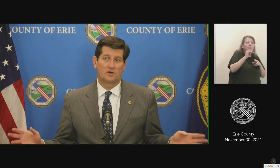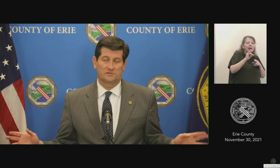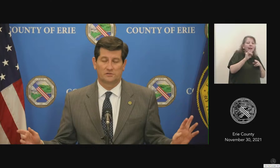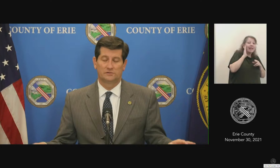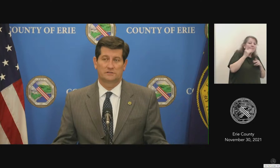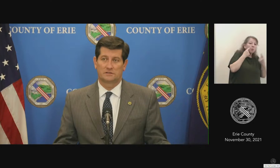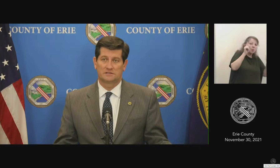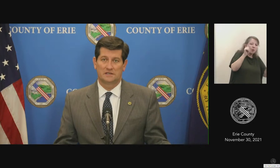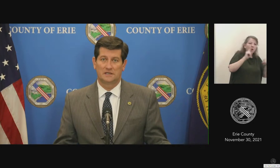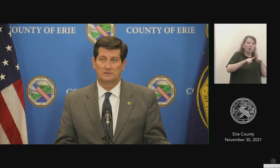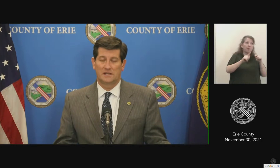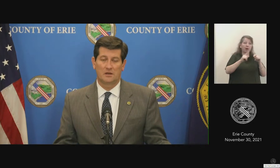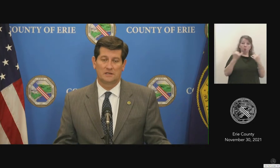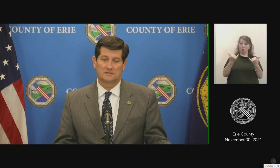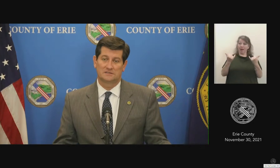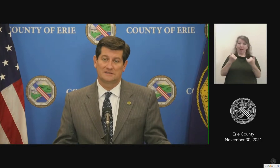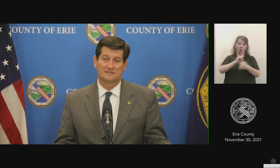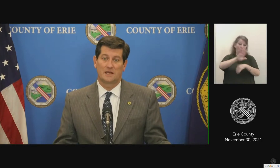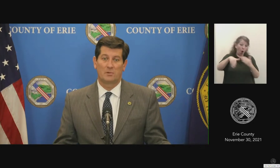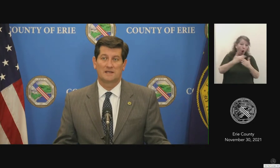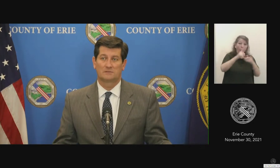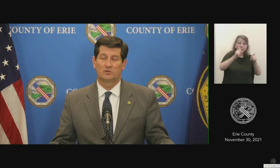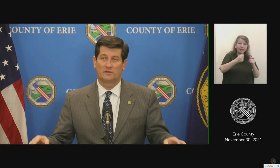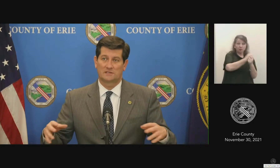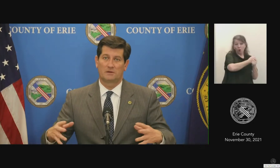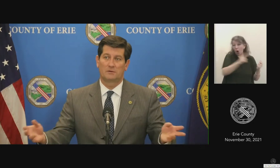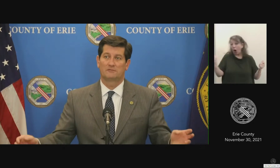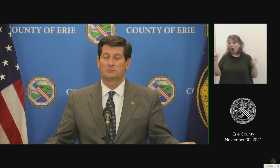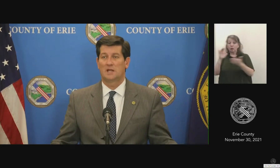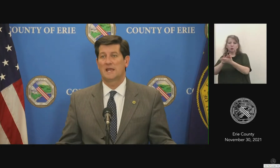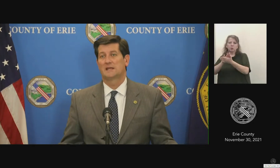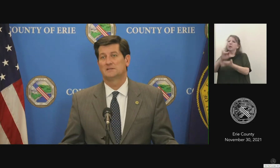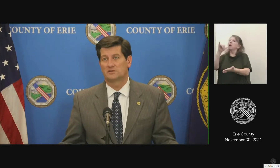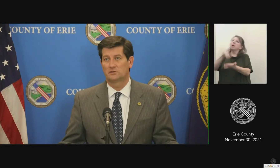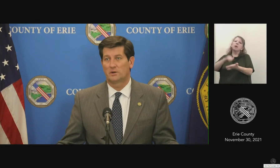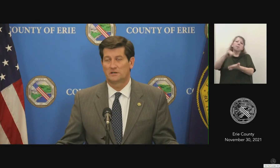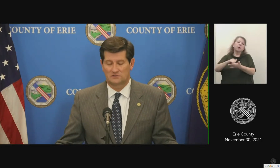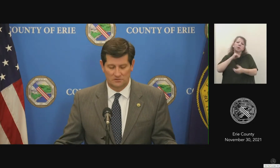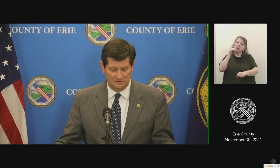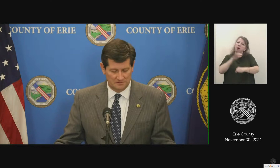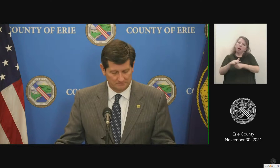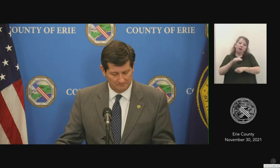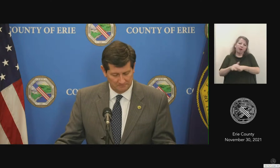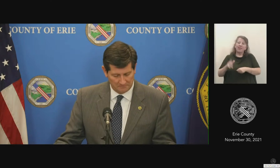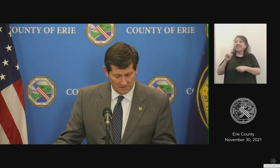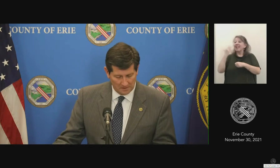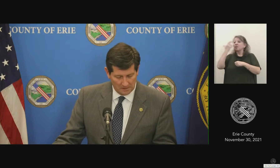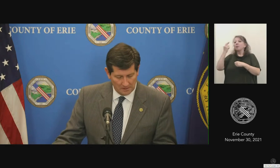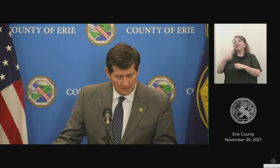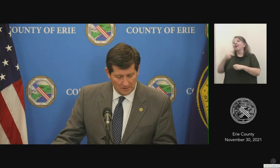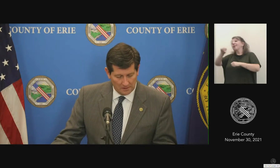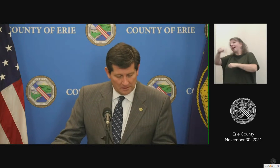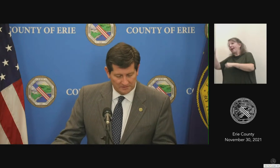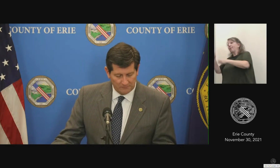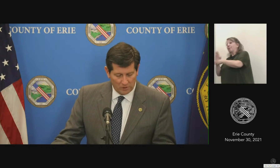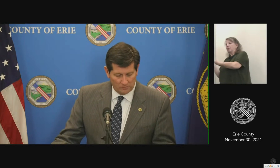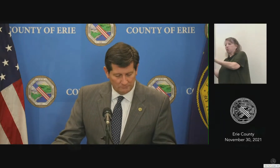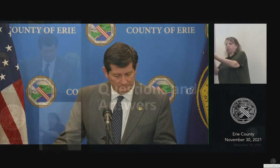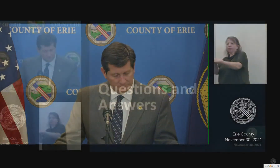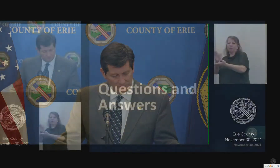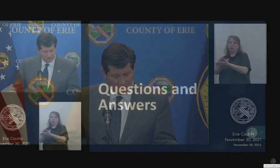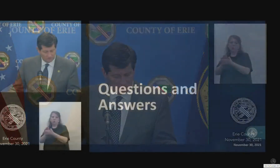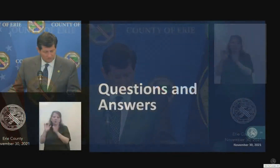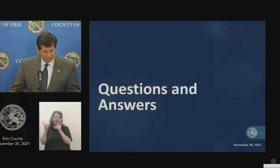testing for all school districts in Erie County. It just is not possible, and that's why we have to rely on these third-party sources. Steve